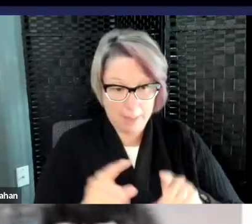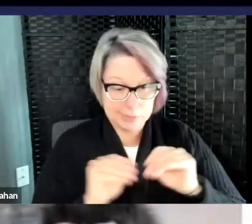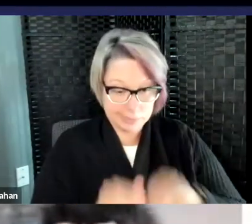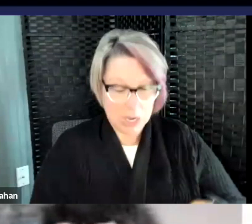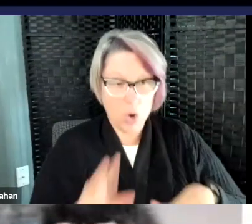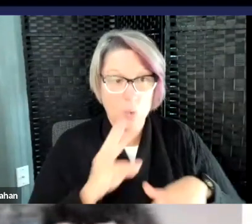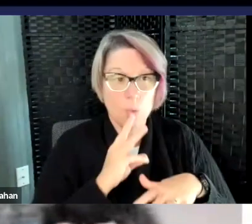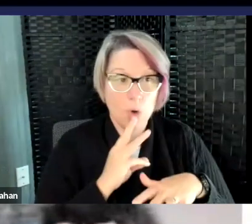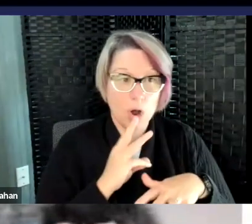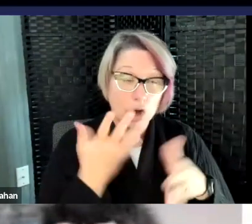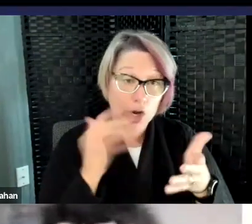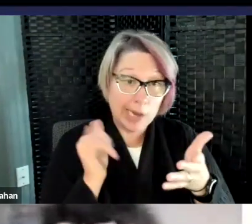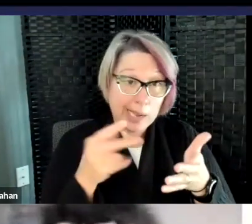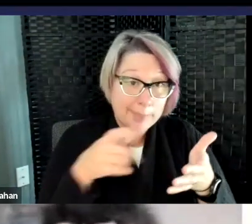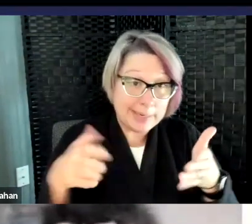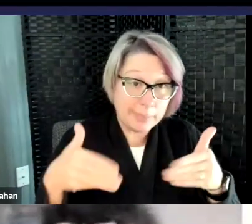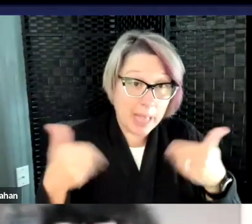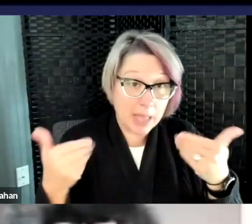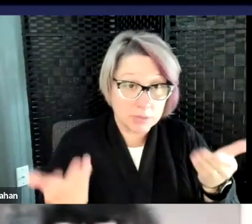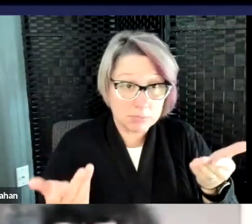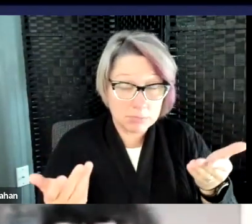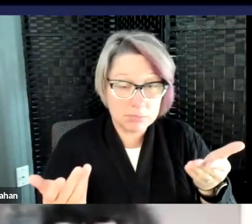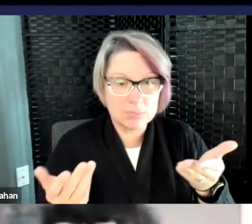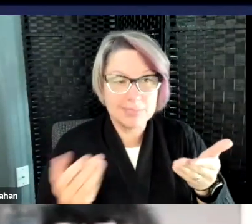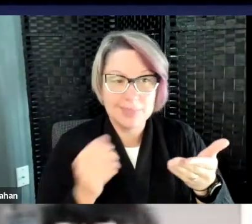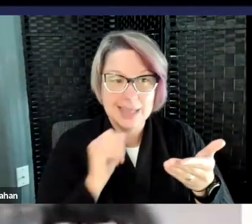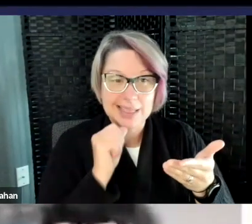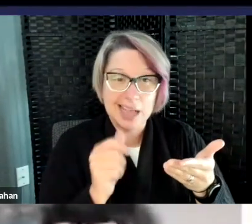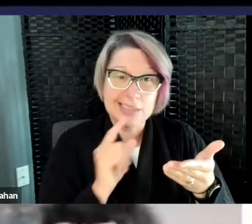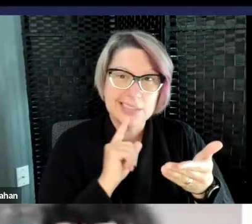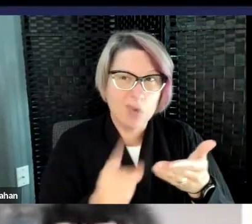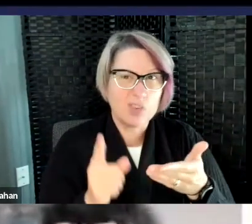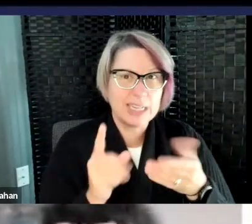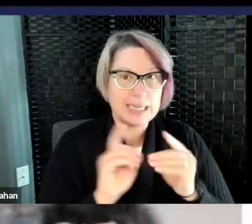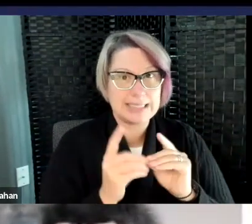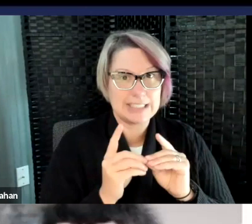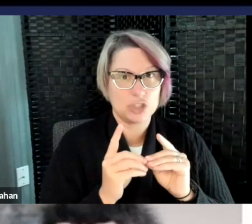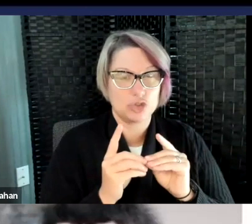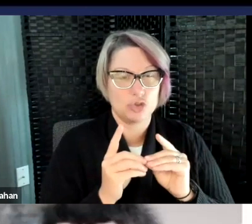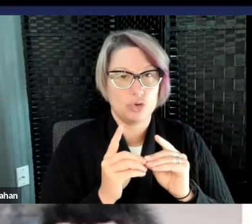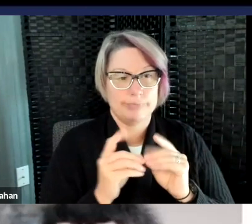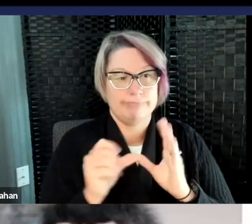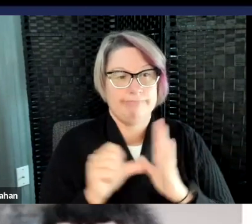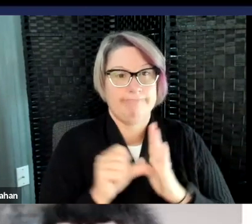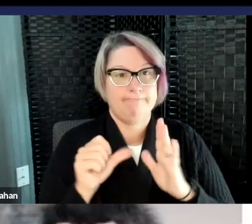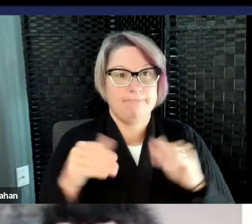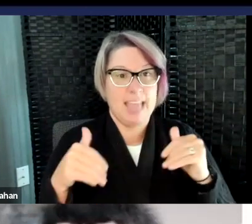pants and it looked like she peed her pants. That's not really a digital footprint yet. I mean, it kind of is because